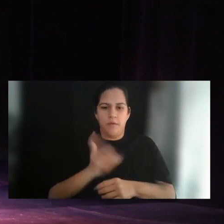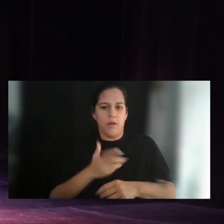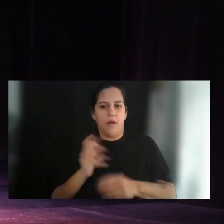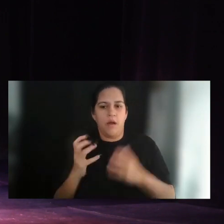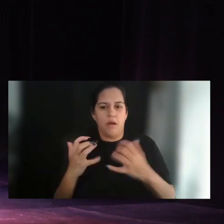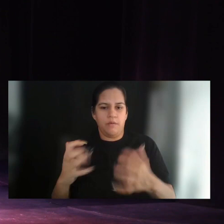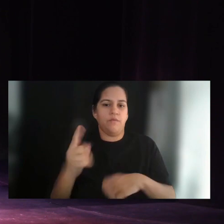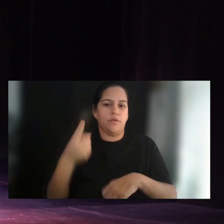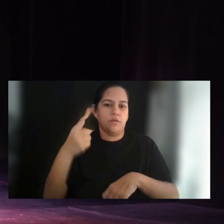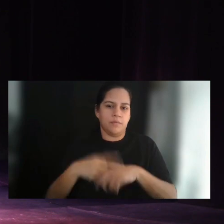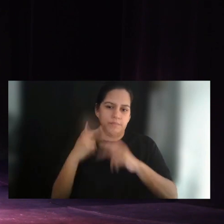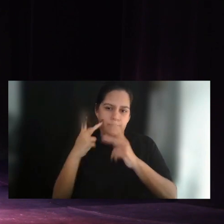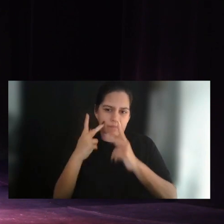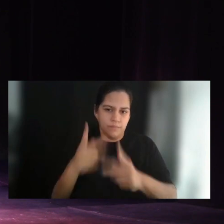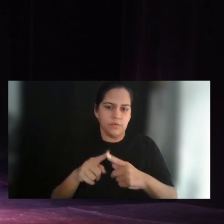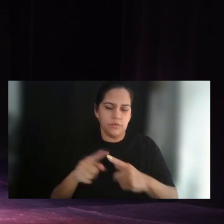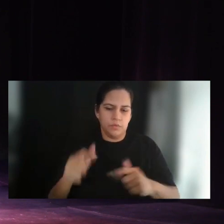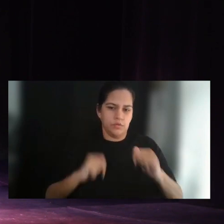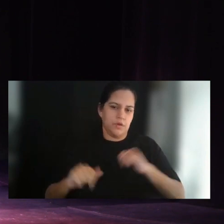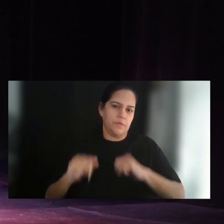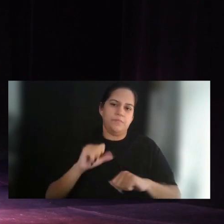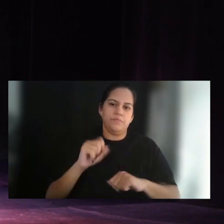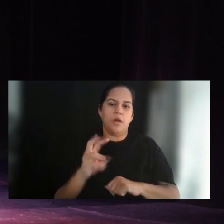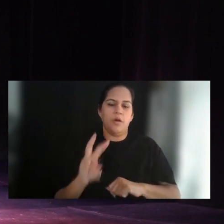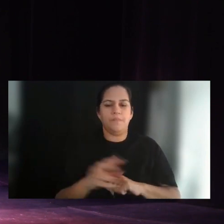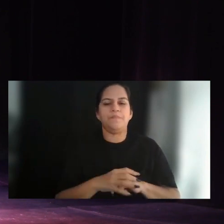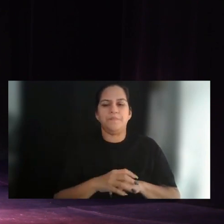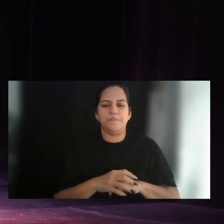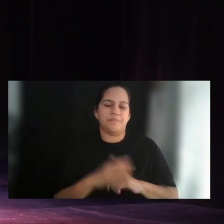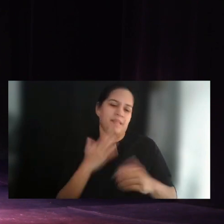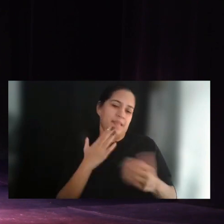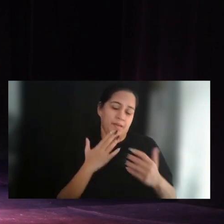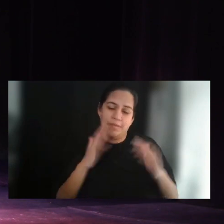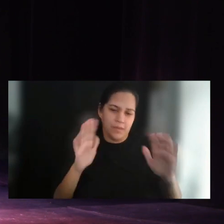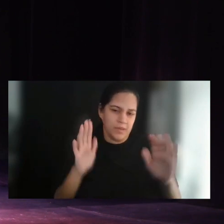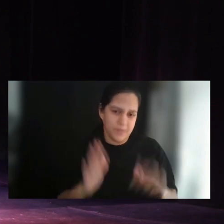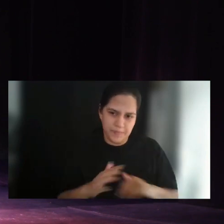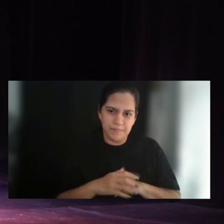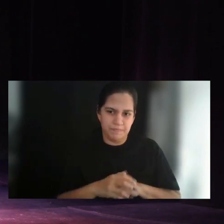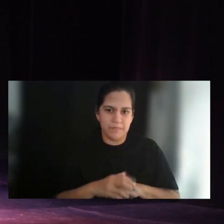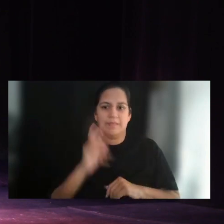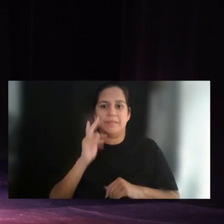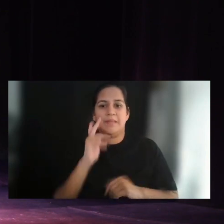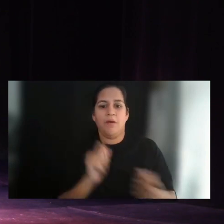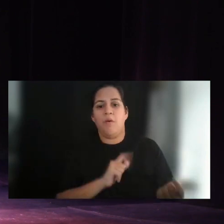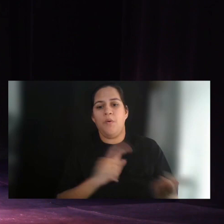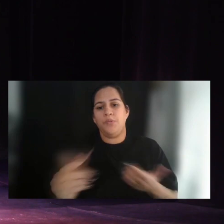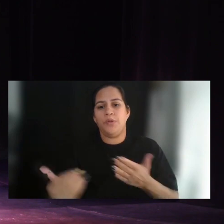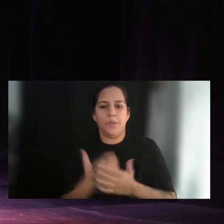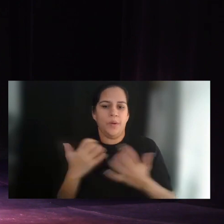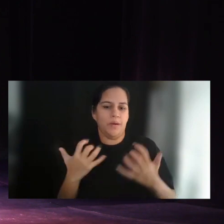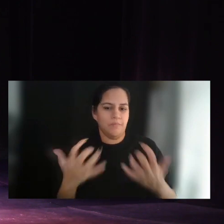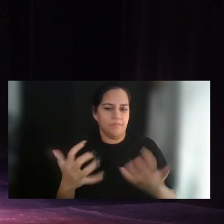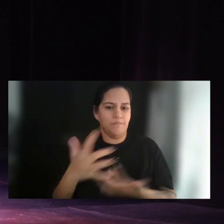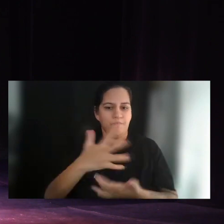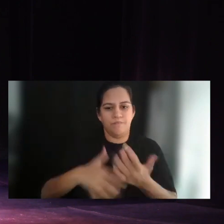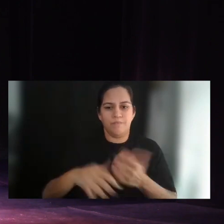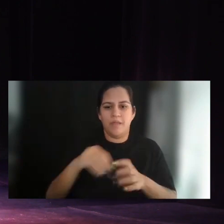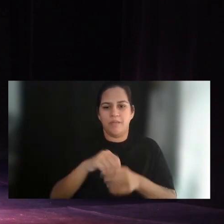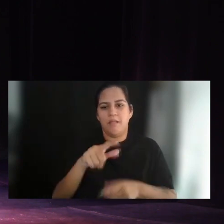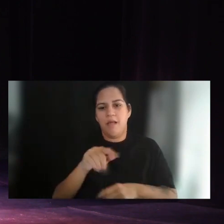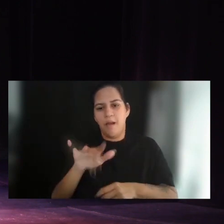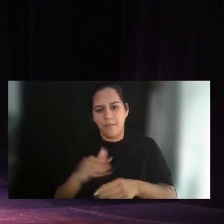Shaw. I mean, yeah, thank you. It was amazing. To see old and new audiences mingling in the lobby after the show, after spending the whole day